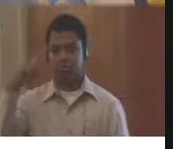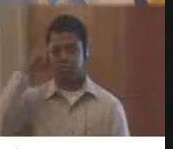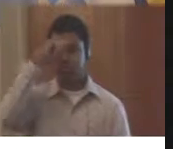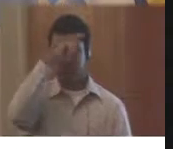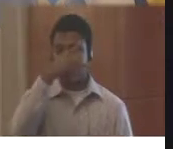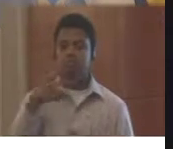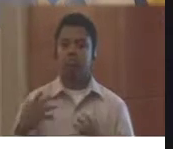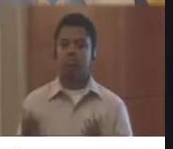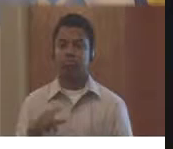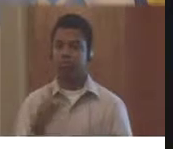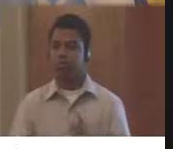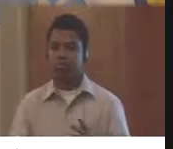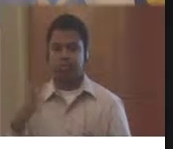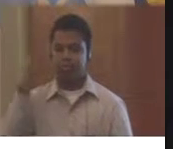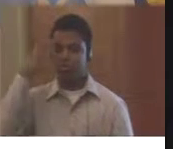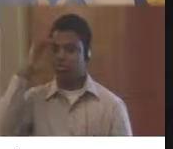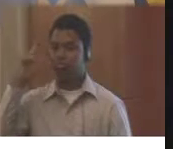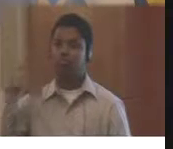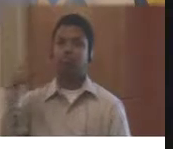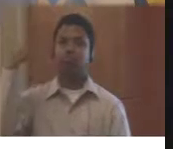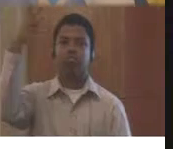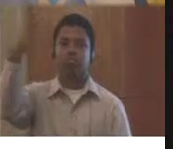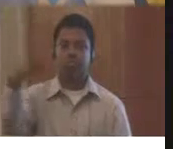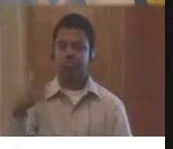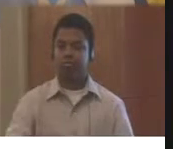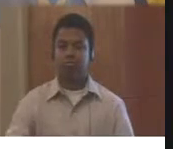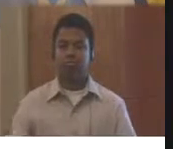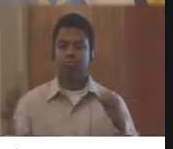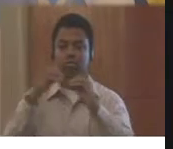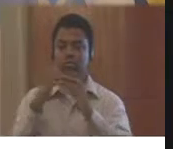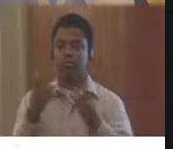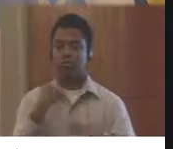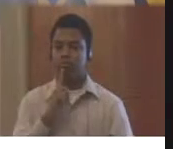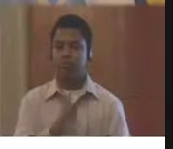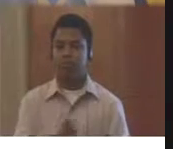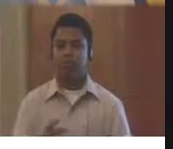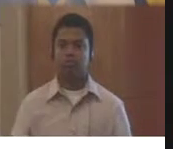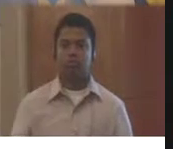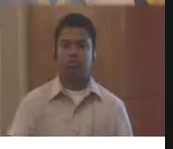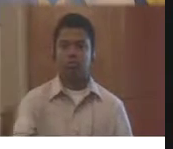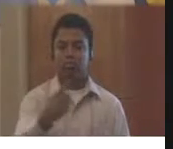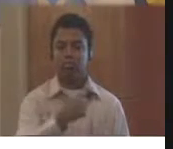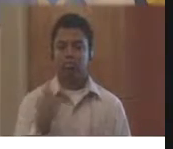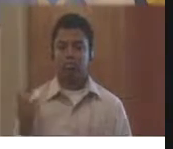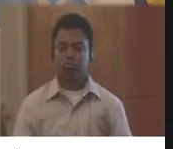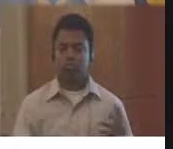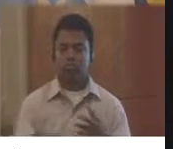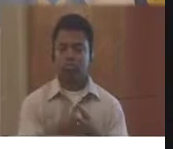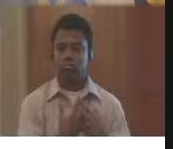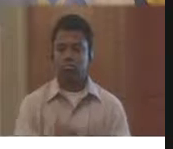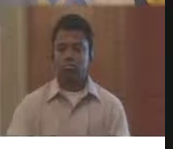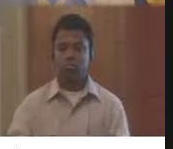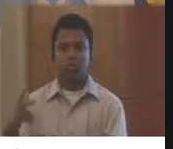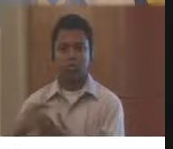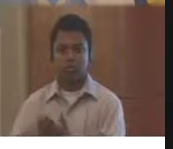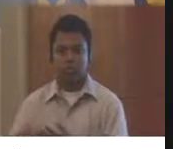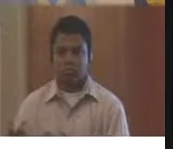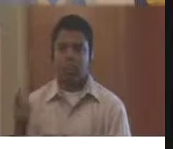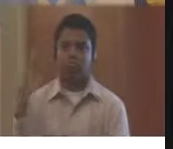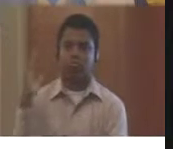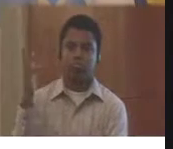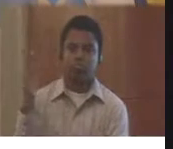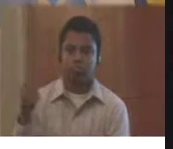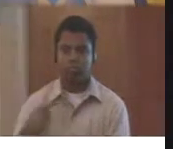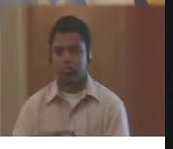gives us challenges that are greater than the ones we already had for mankind, and that's why we are in favor of thematic agendas